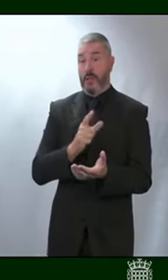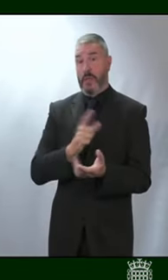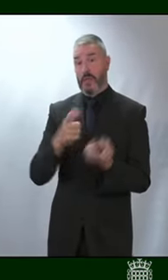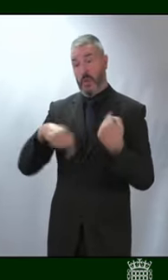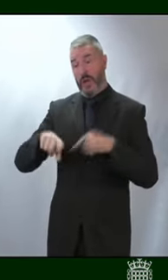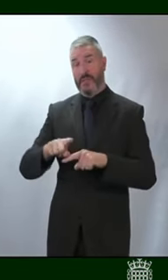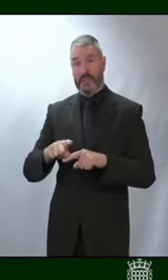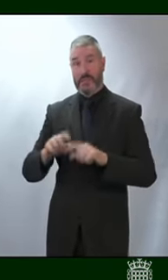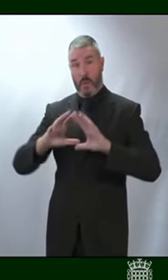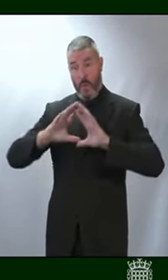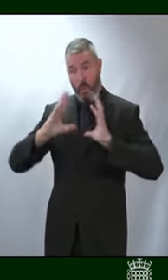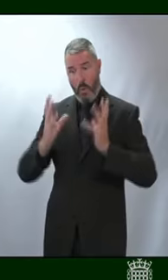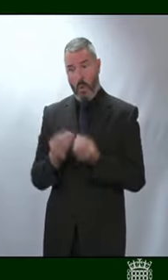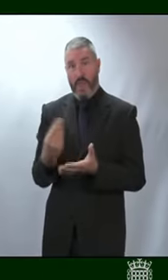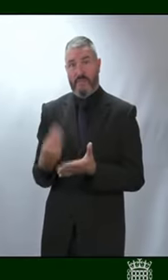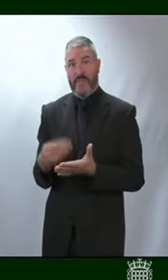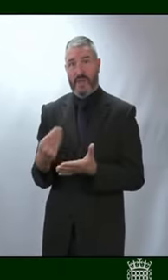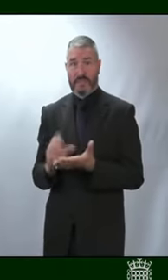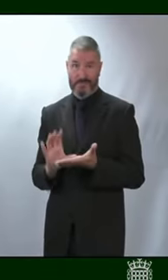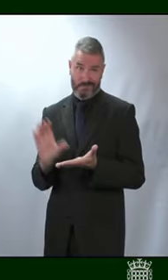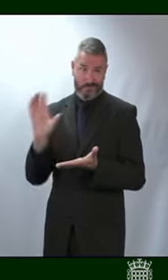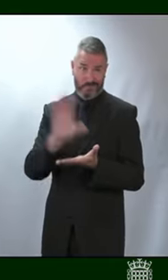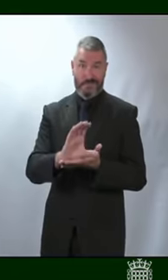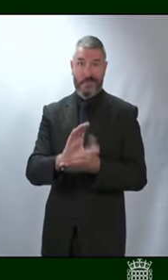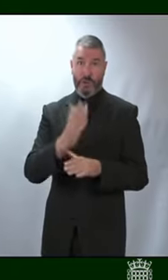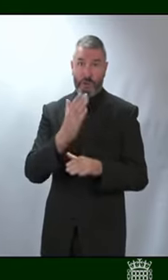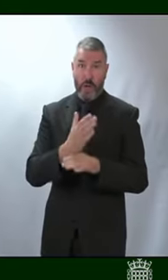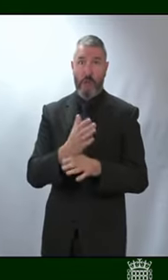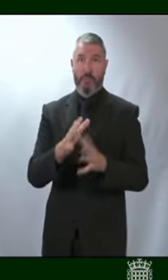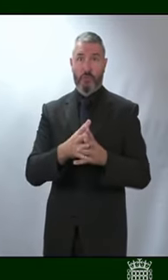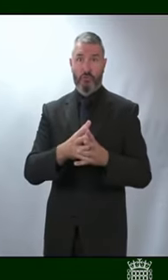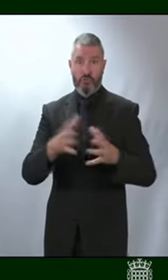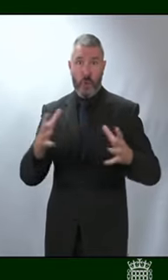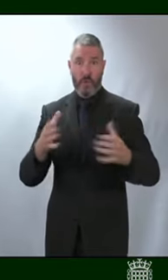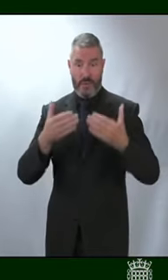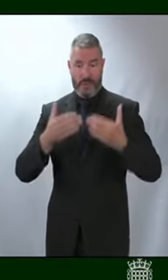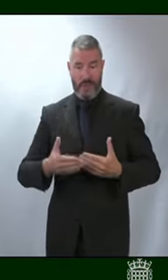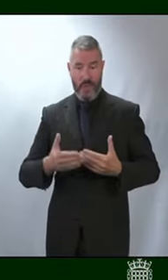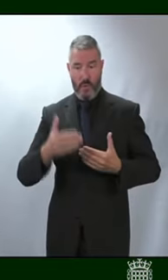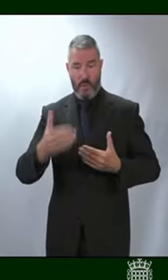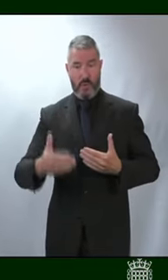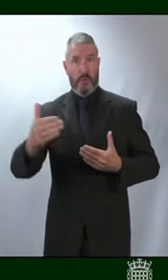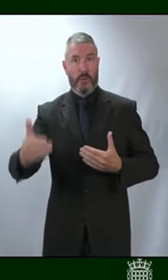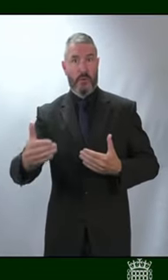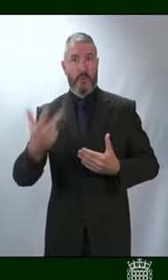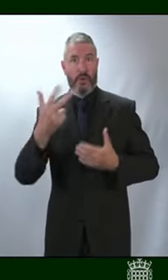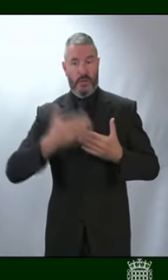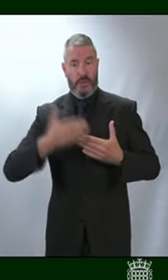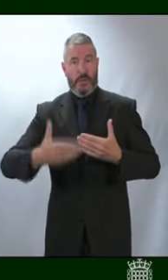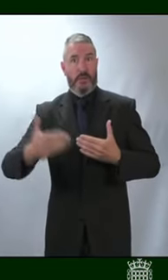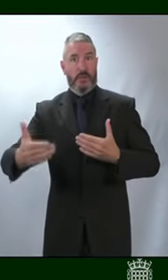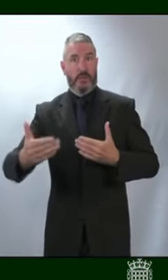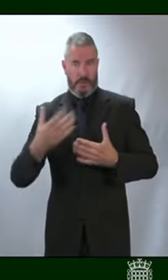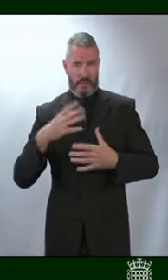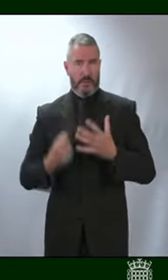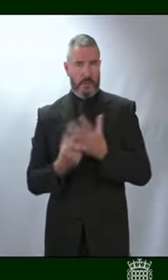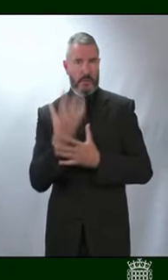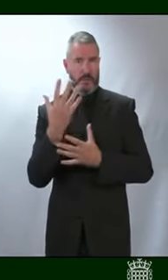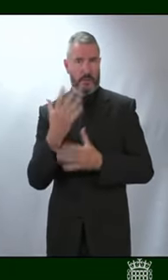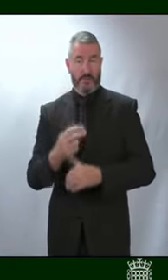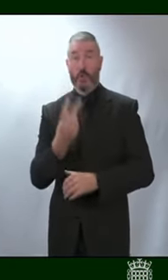package now of investment in jobs and growth in the medium and the short, medium and the long term. And you look at the